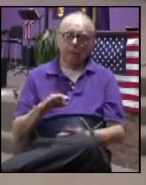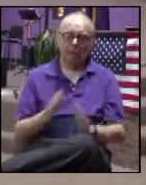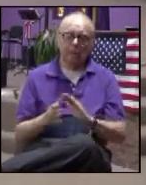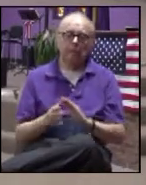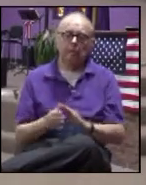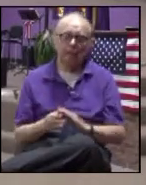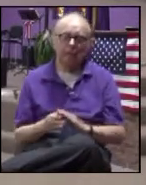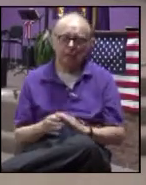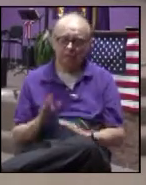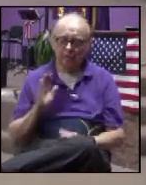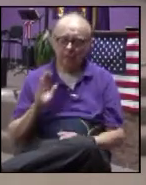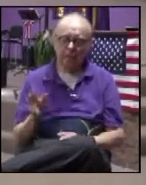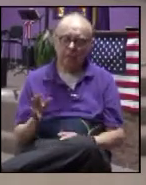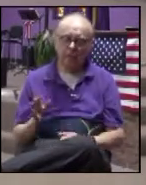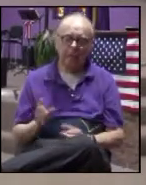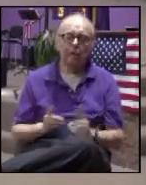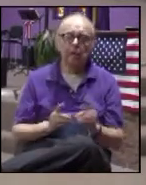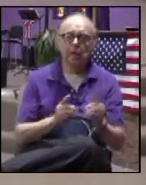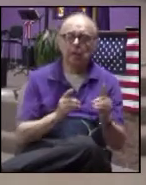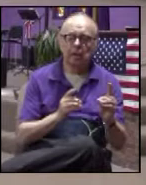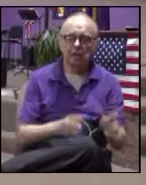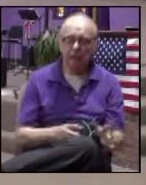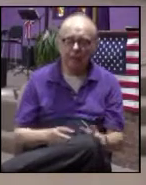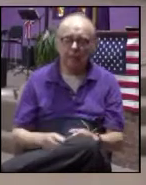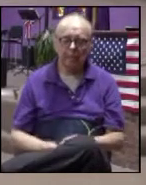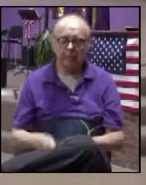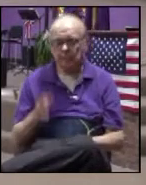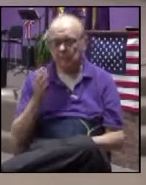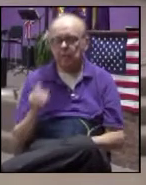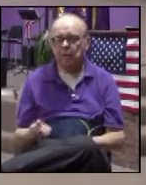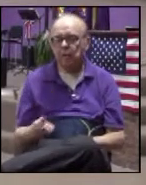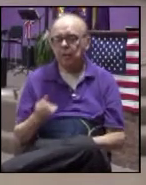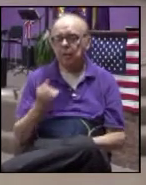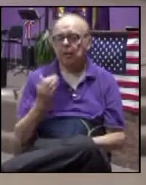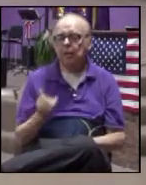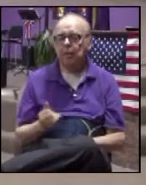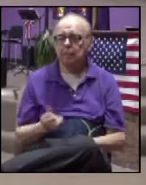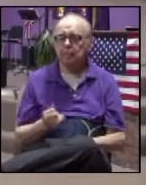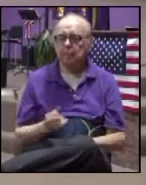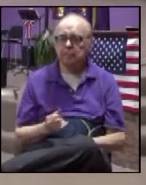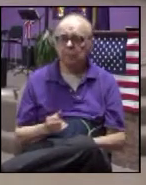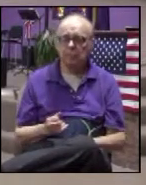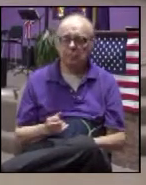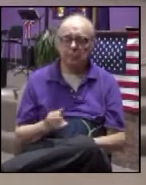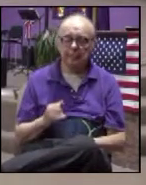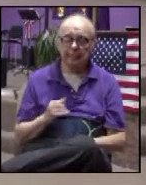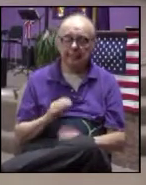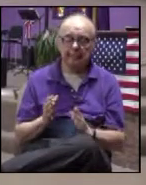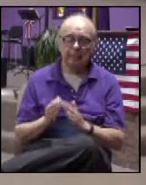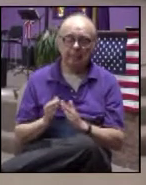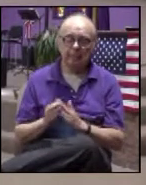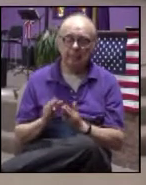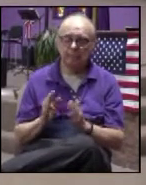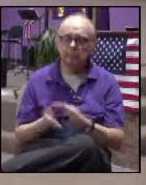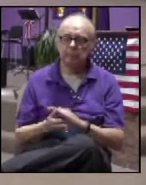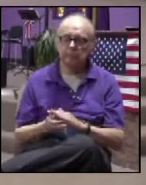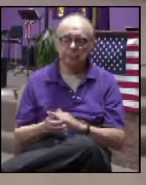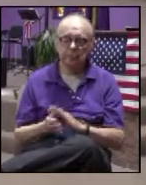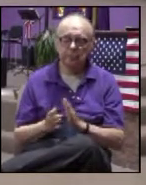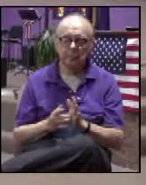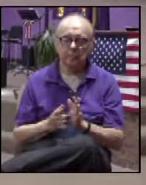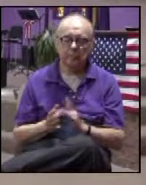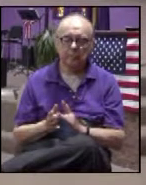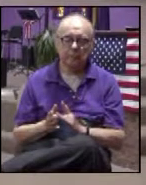become his disciple. Because why? Gamaliel had become